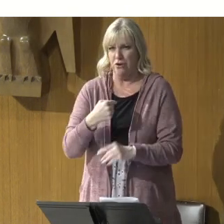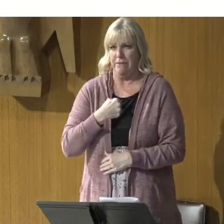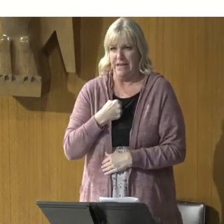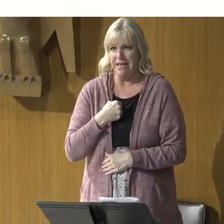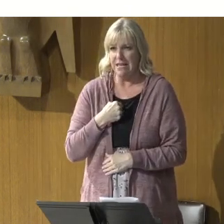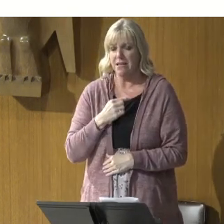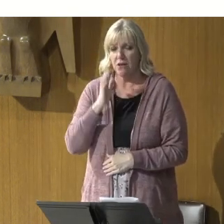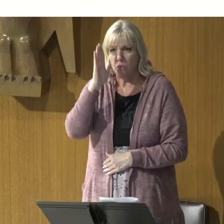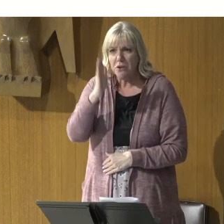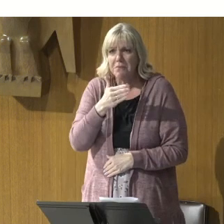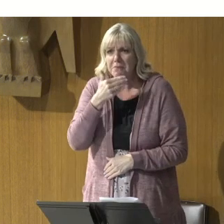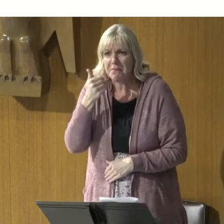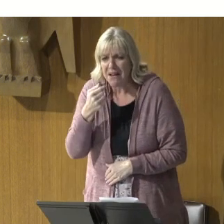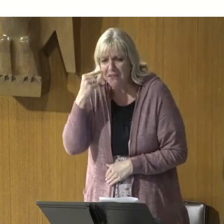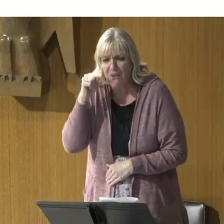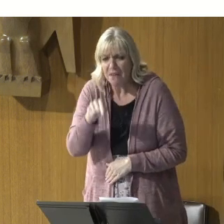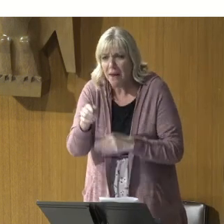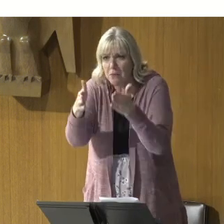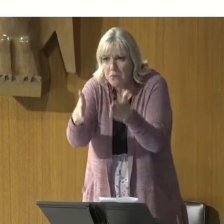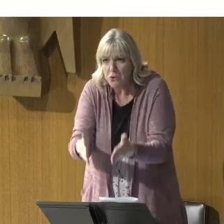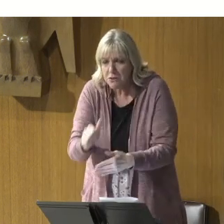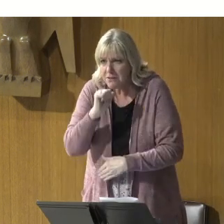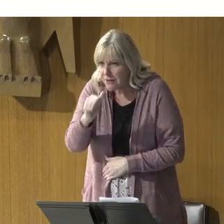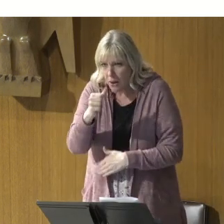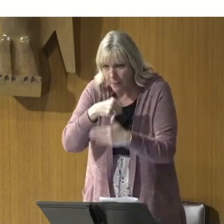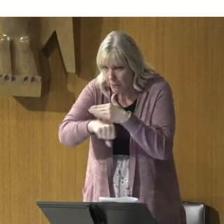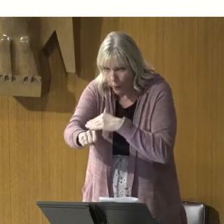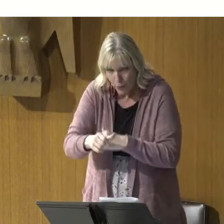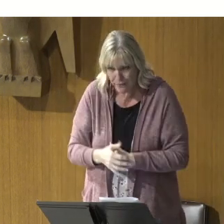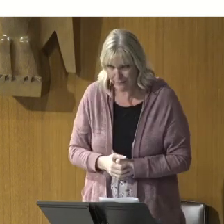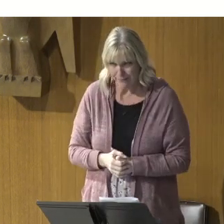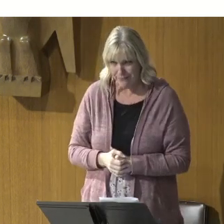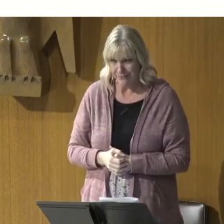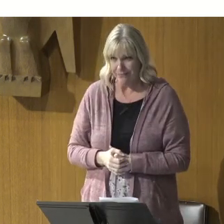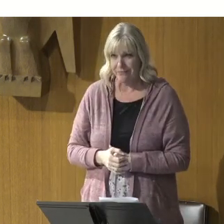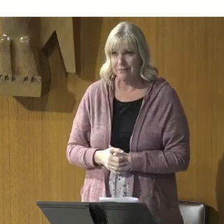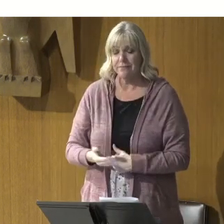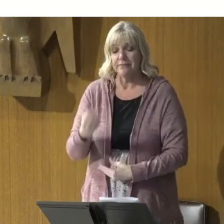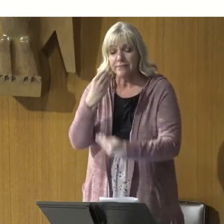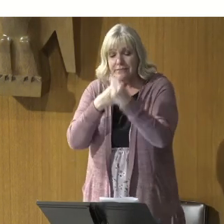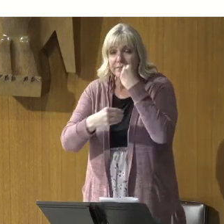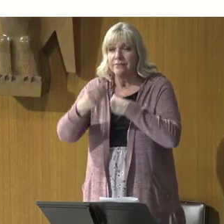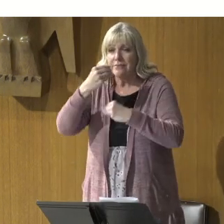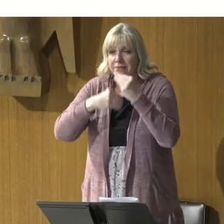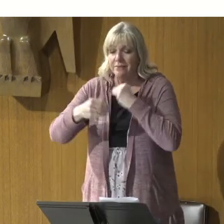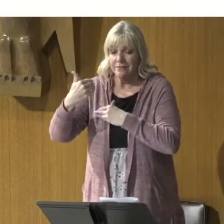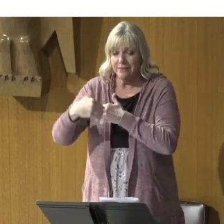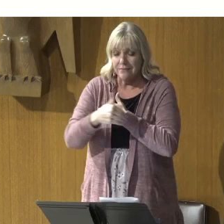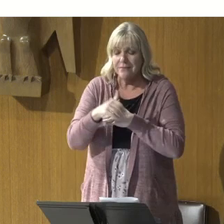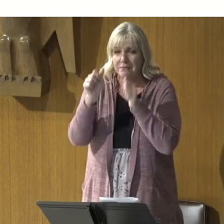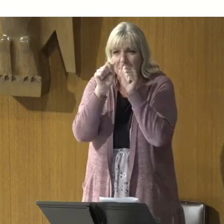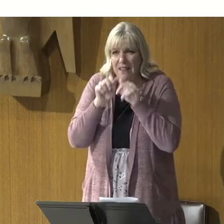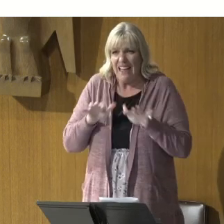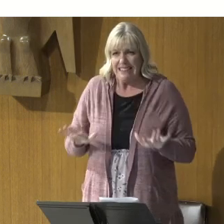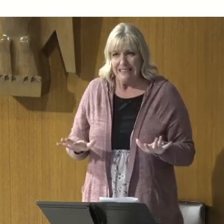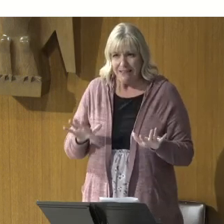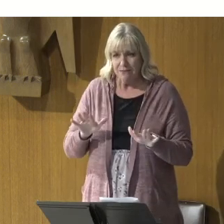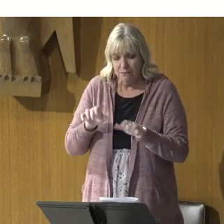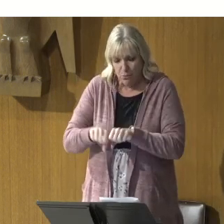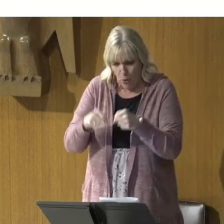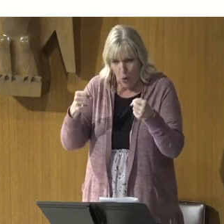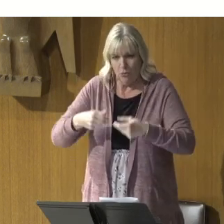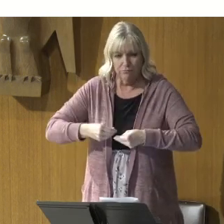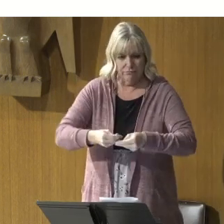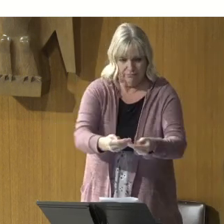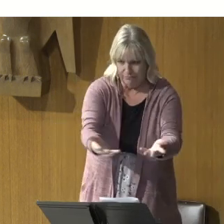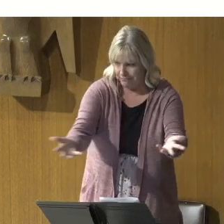been better for that one not to have been born. While they were eating, he took a loaf of bread, and after blessing it, he broke it, gave it